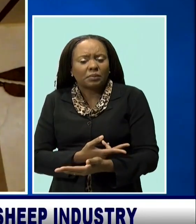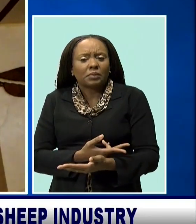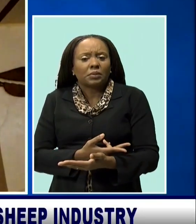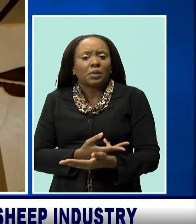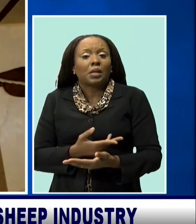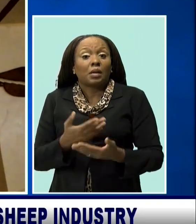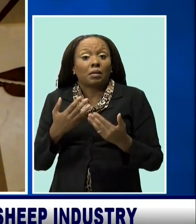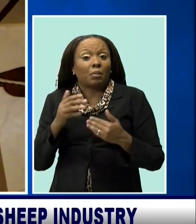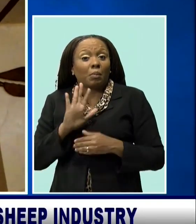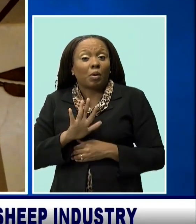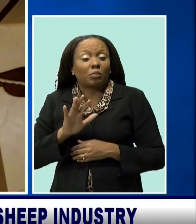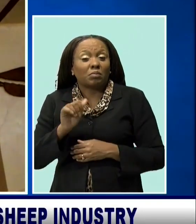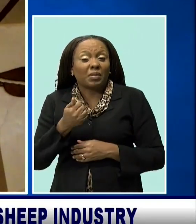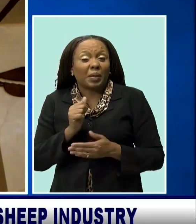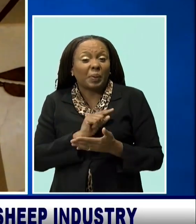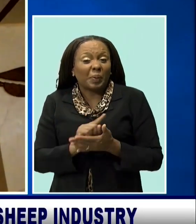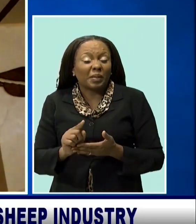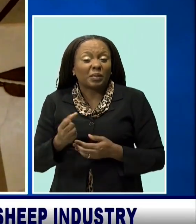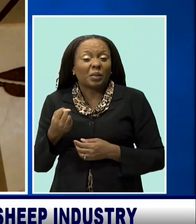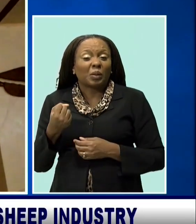weeks, that lamb could be